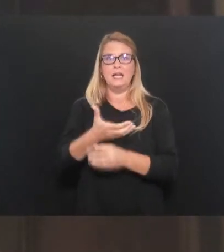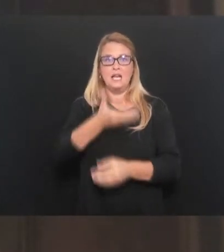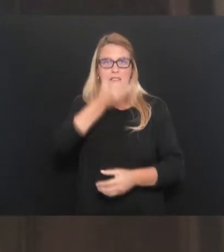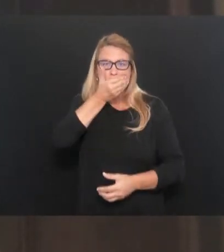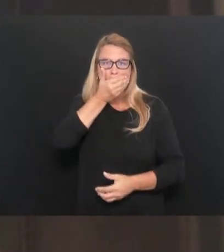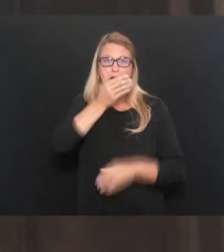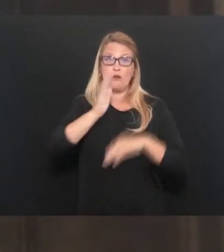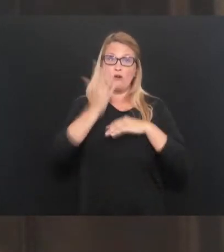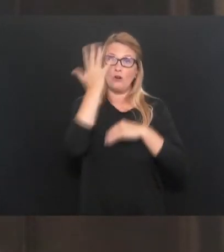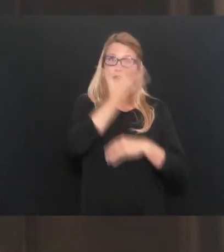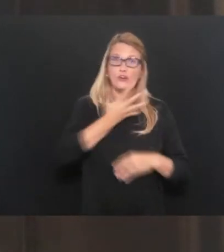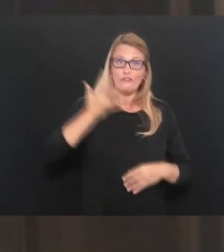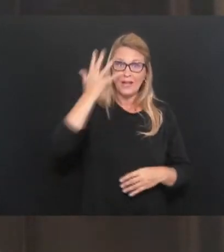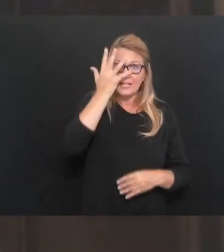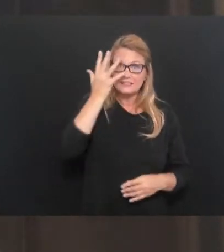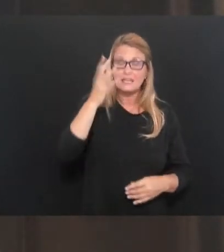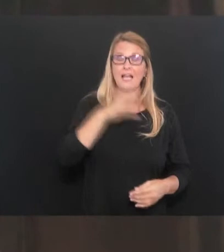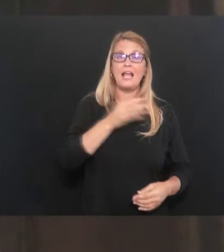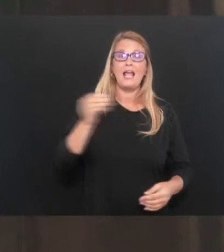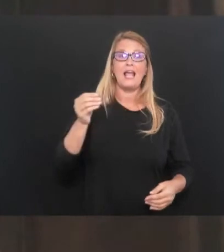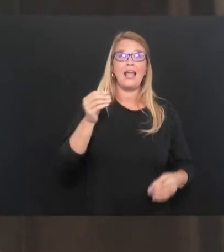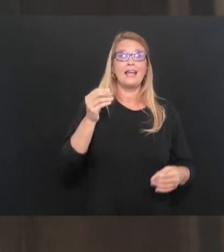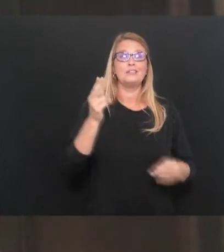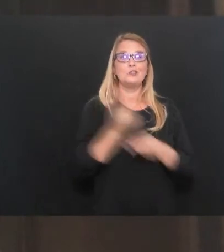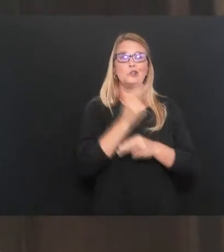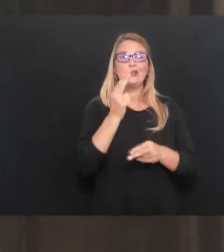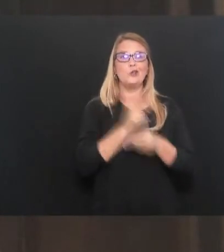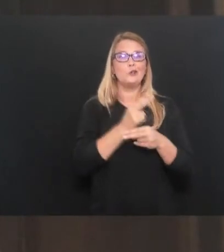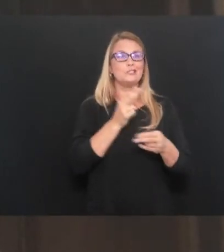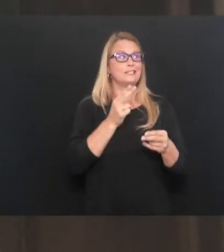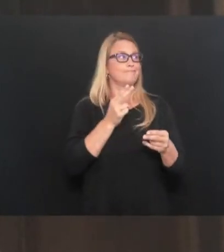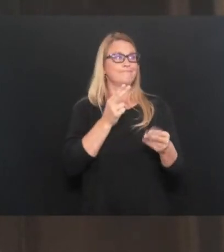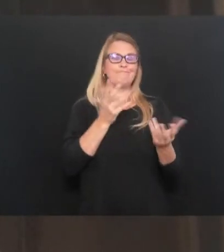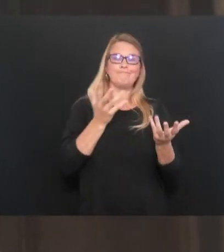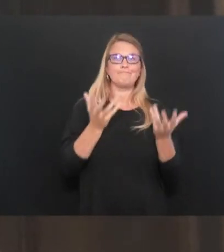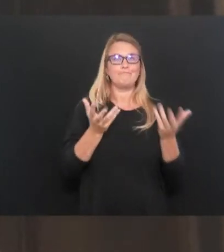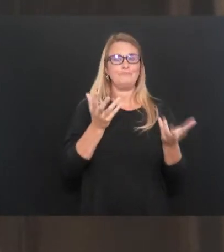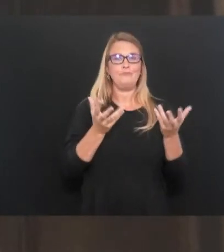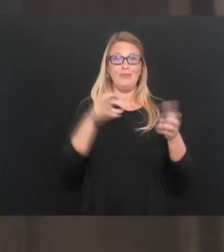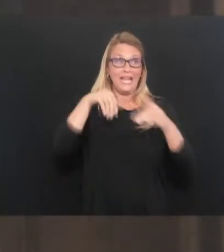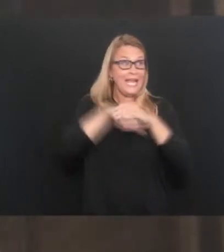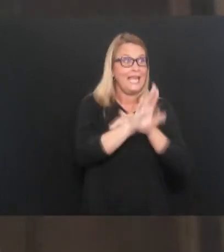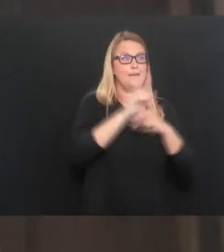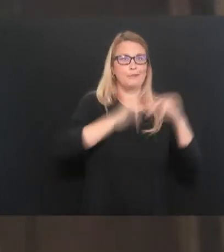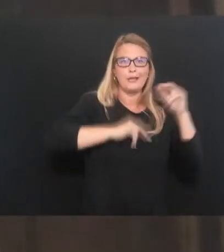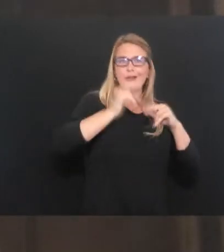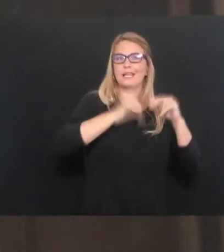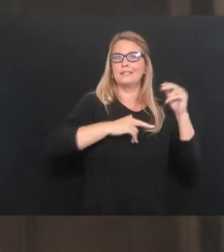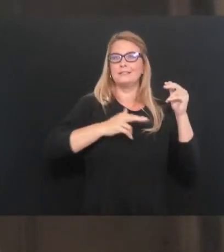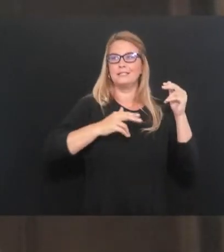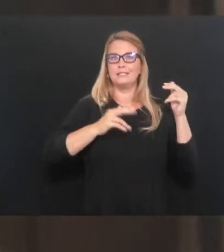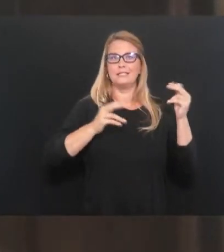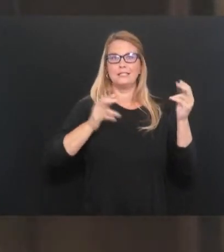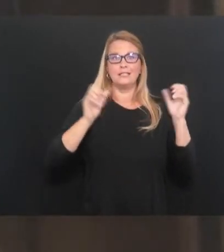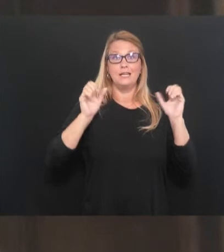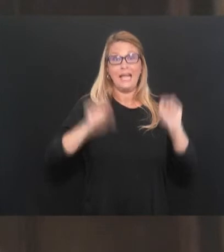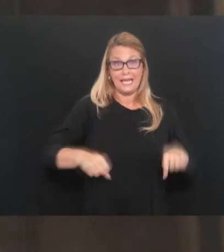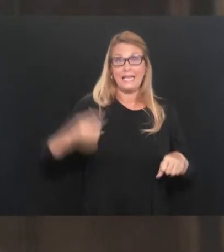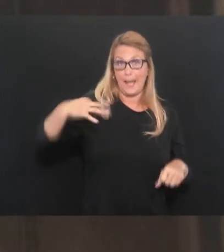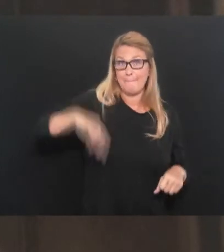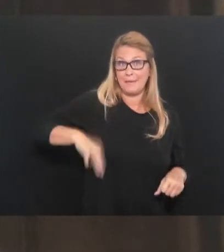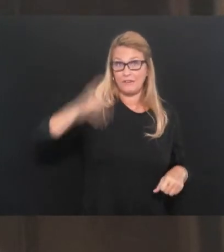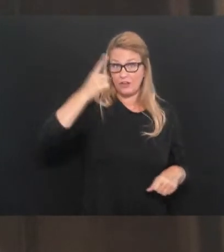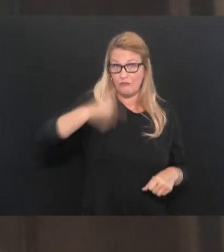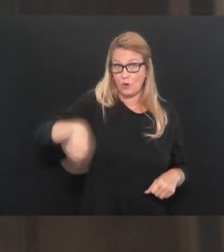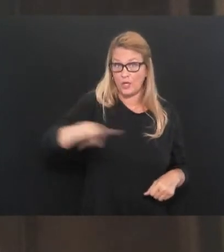and when you're in these conditions in indoor environments, et cetera, they can benefit people who wear